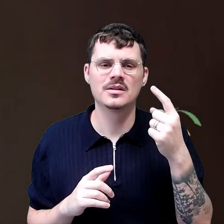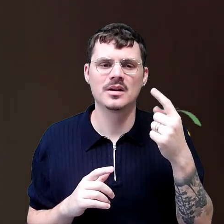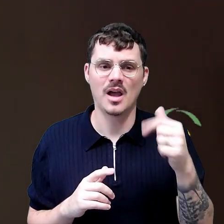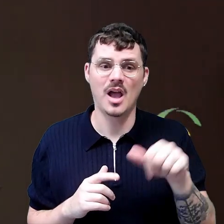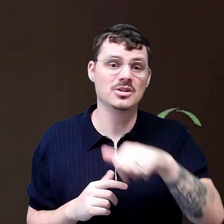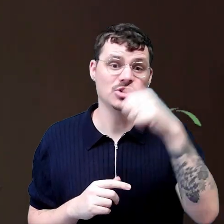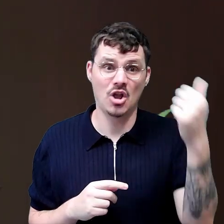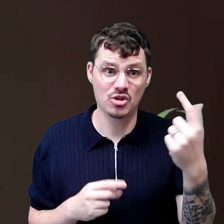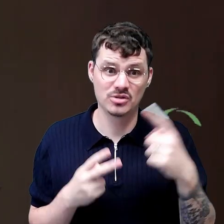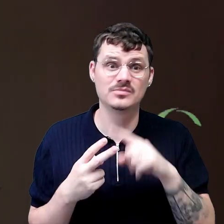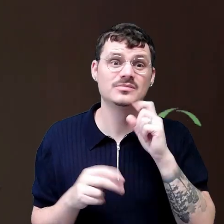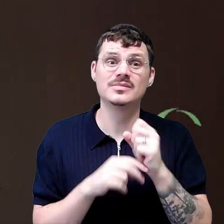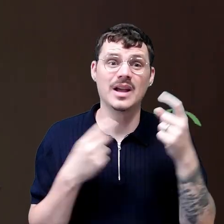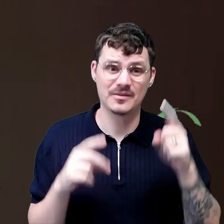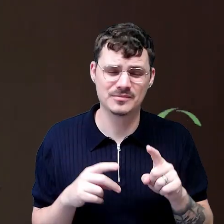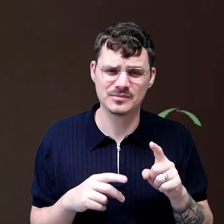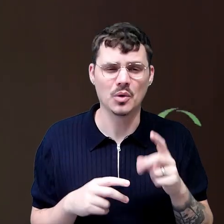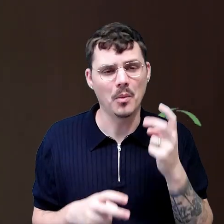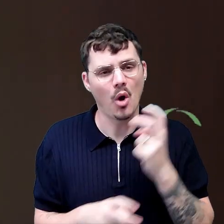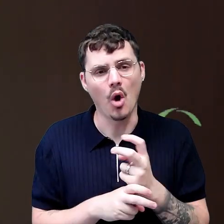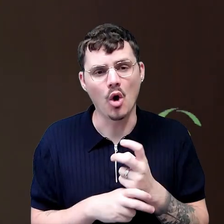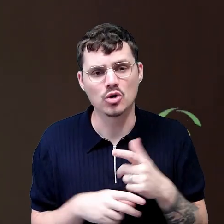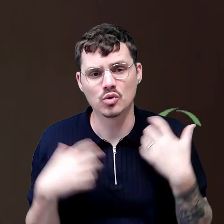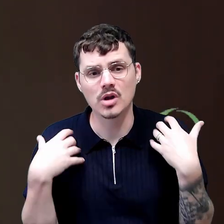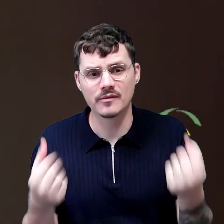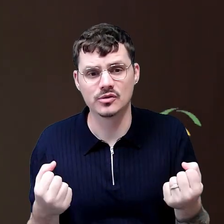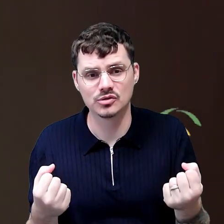one would have been harder to recover from.